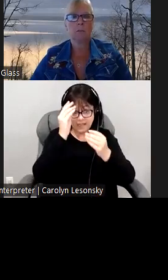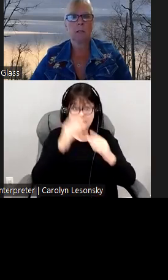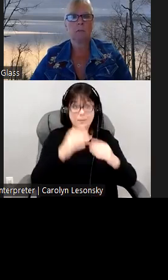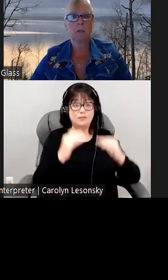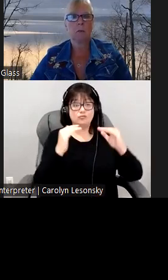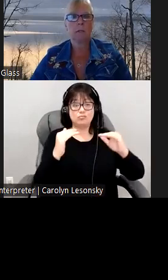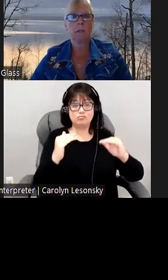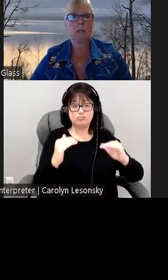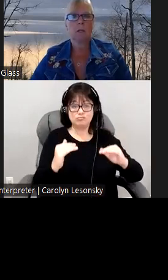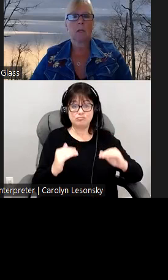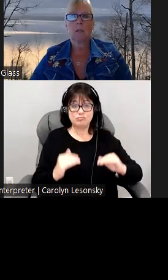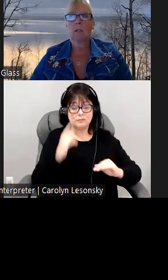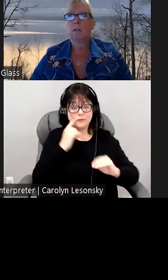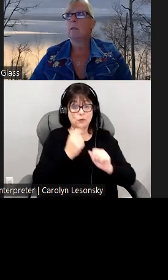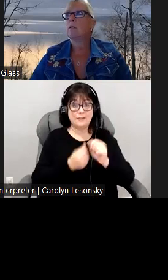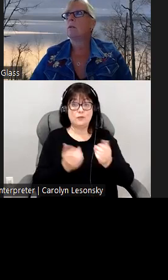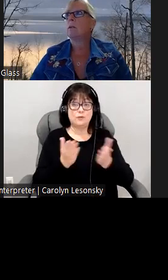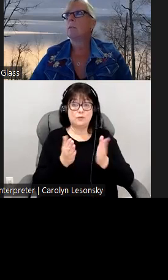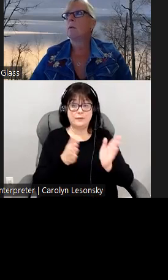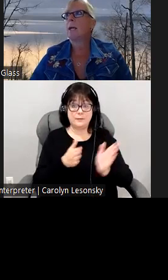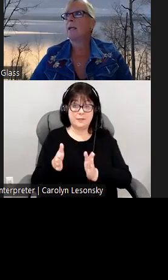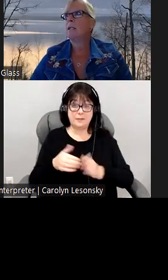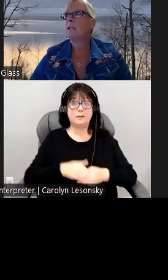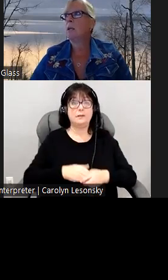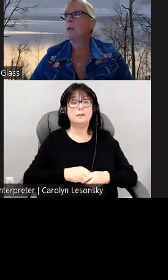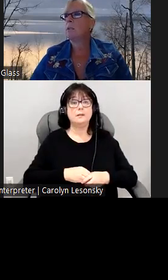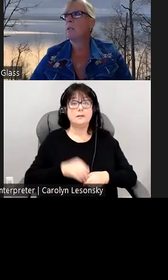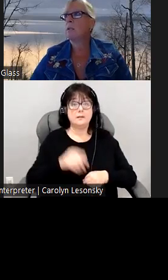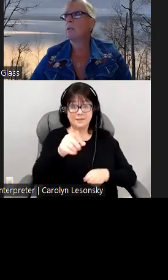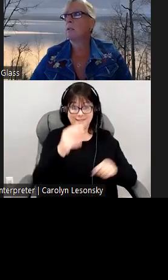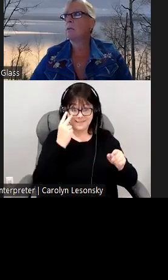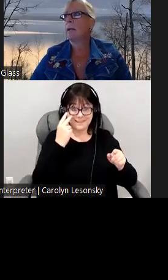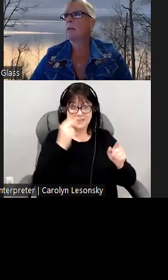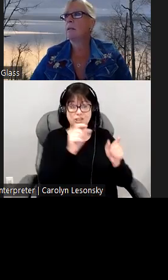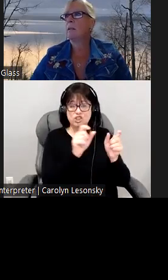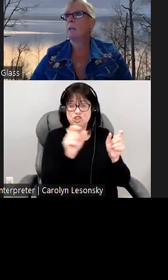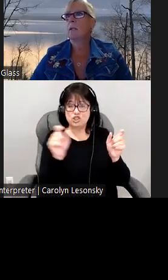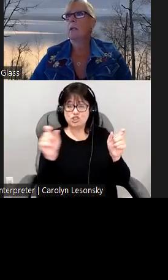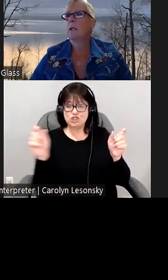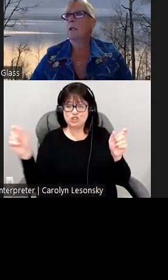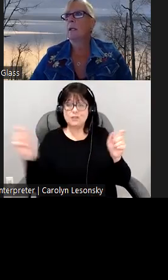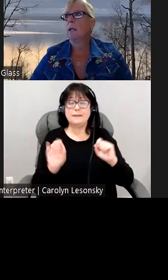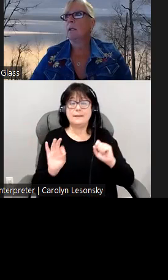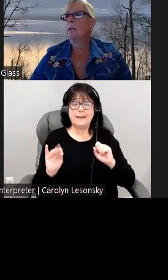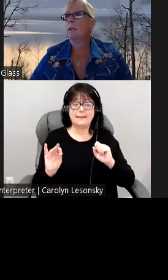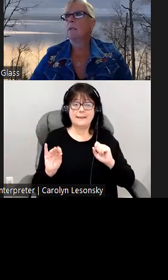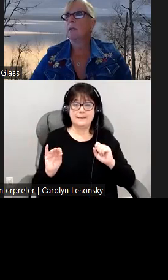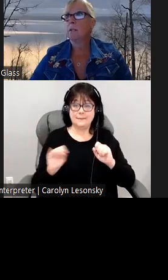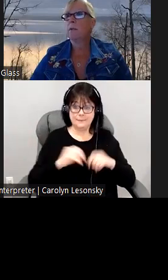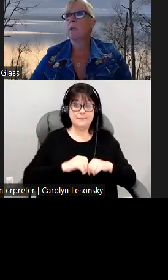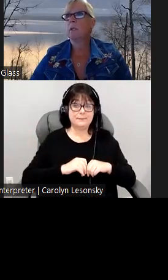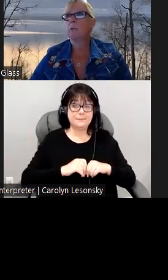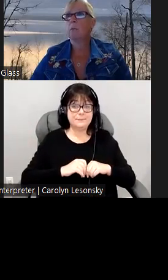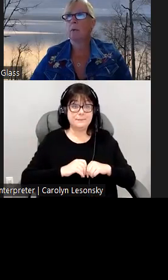service plan are recorded. So there's about 90 columns to the right. And in